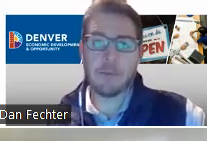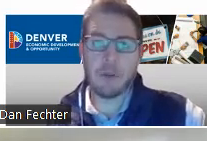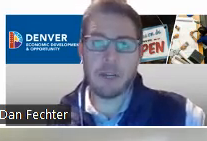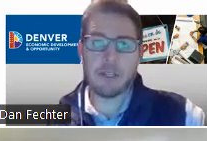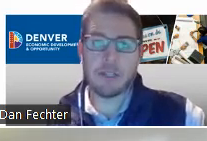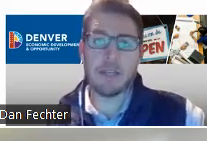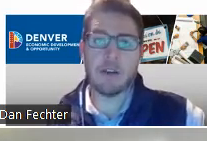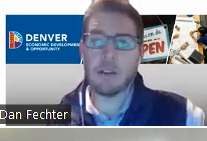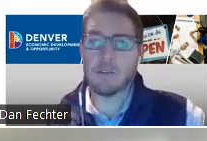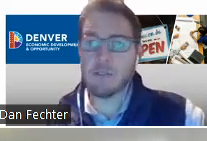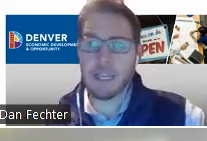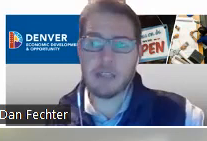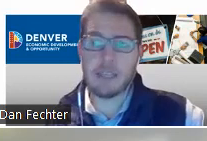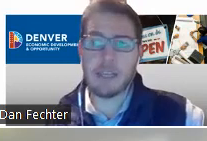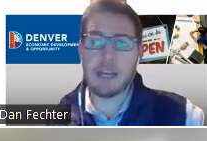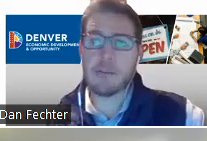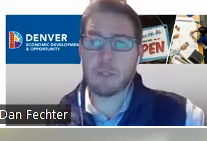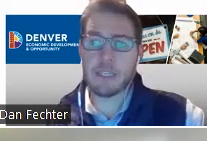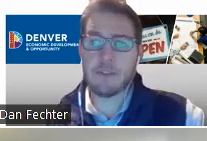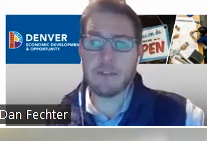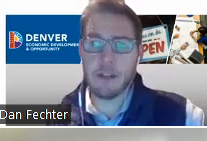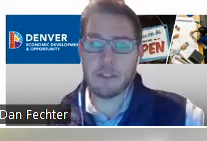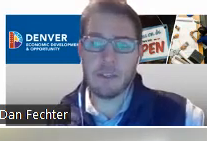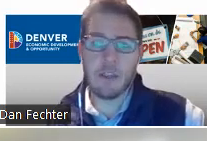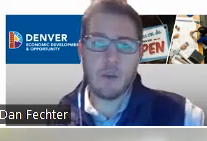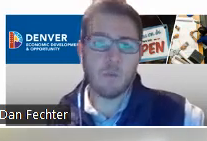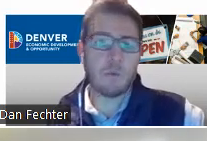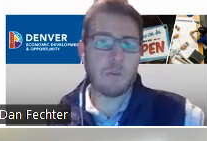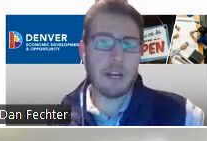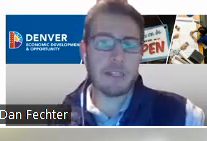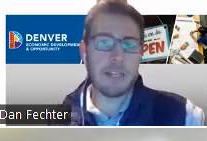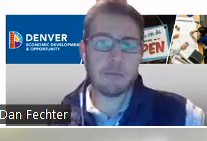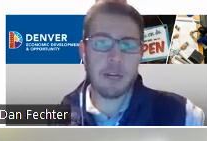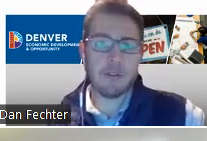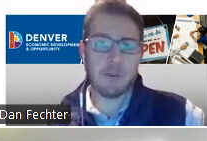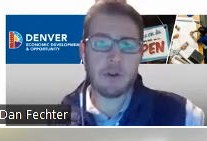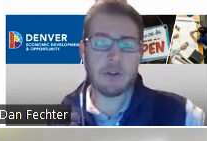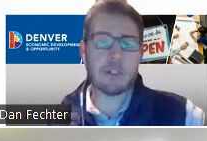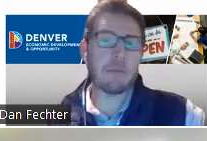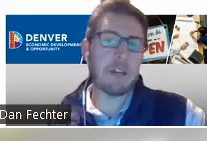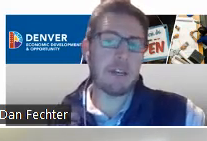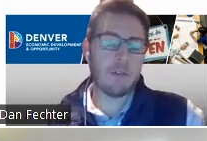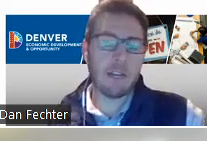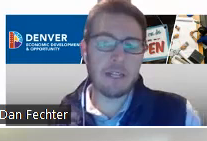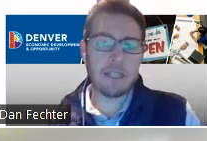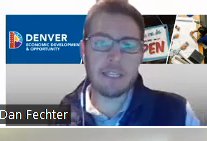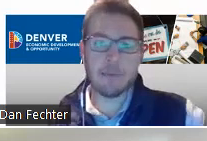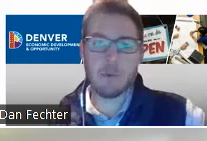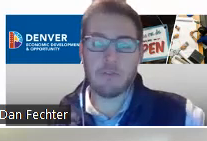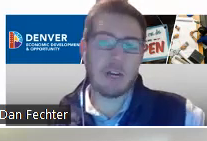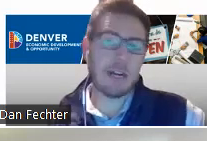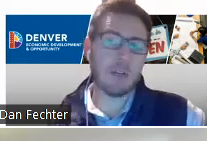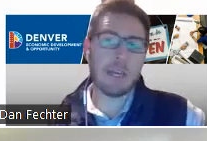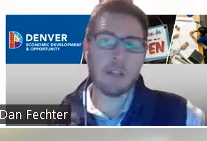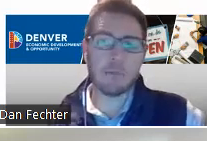shelter operations, and all of Denver's allocated HOPWA CV funds were provided to nonprofit partners to provide COVID-19 support